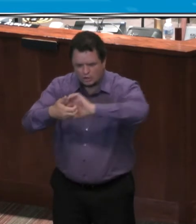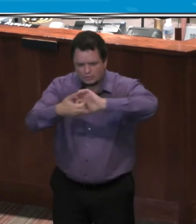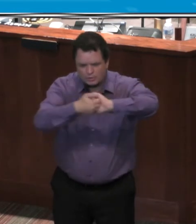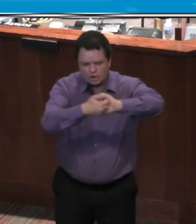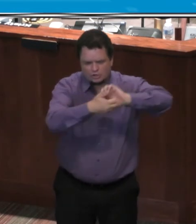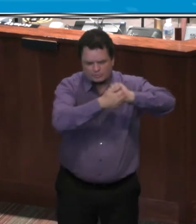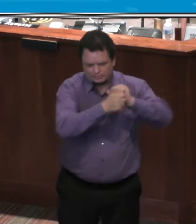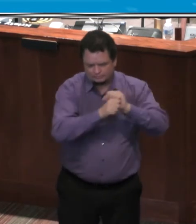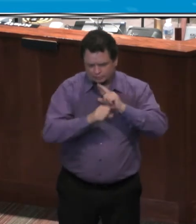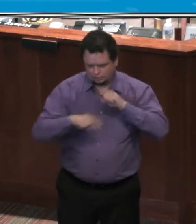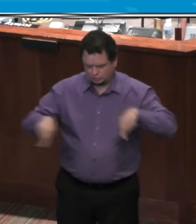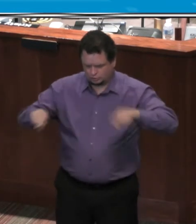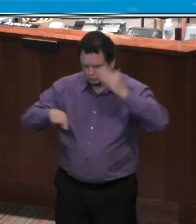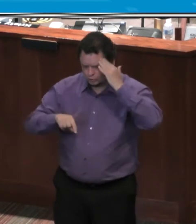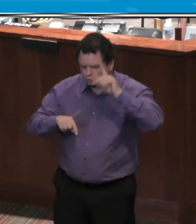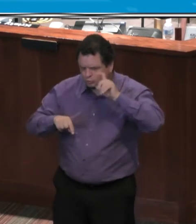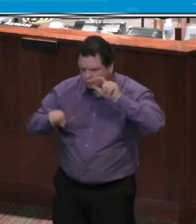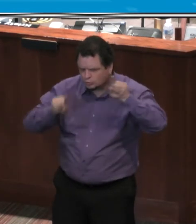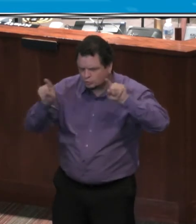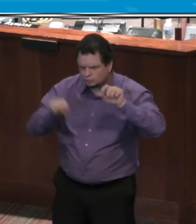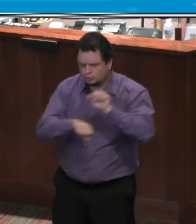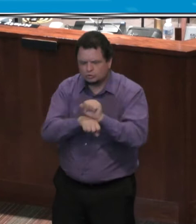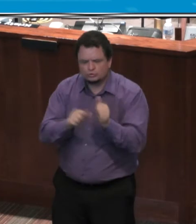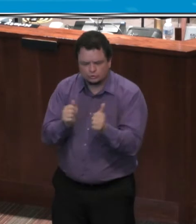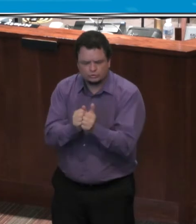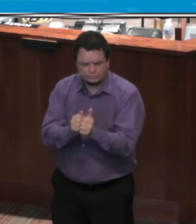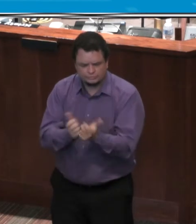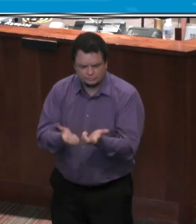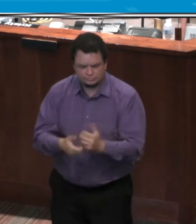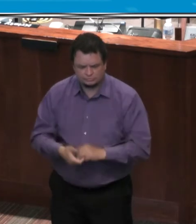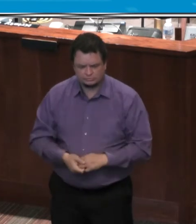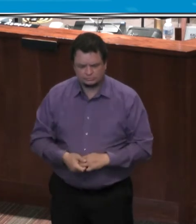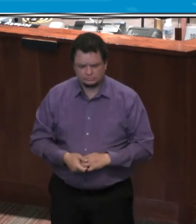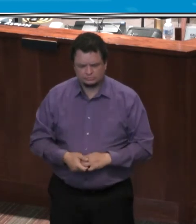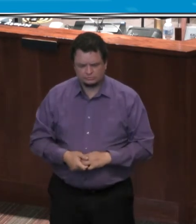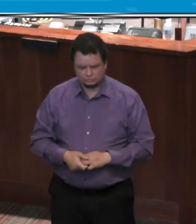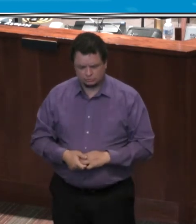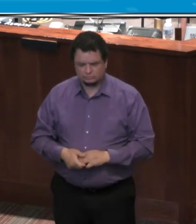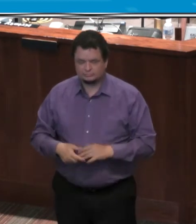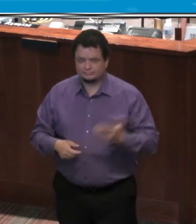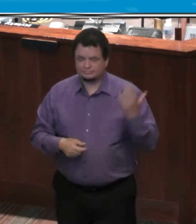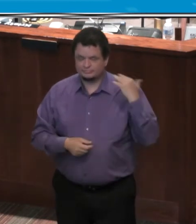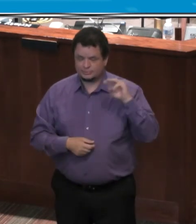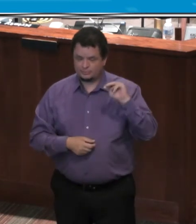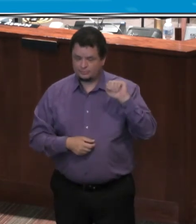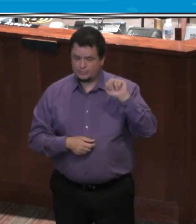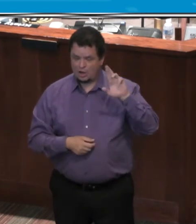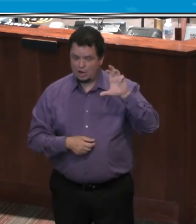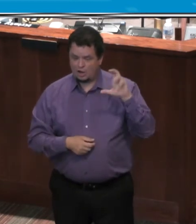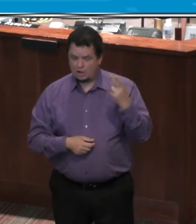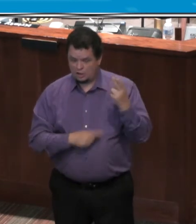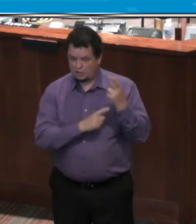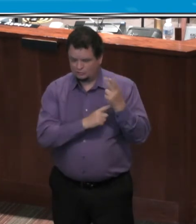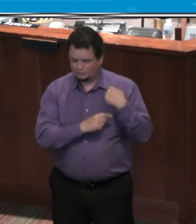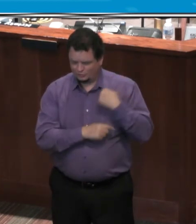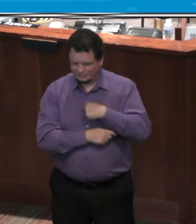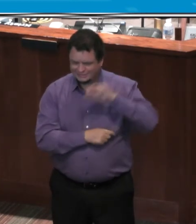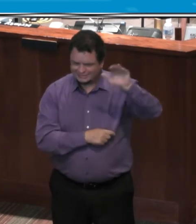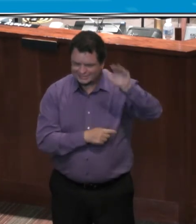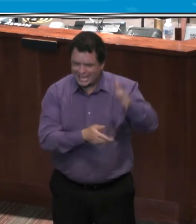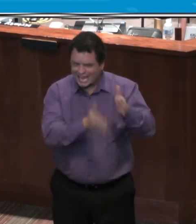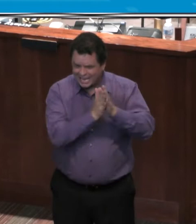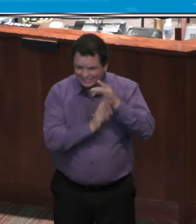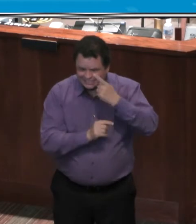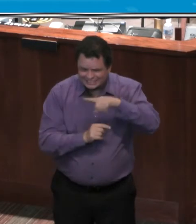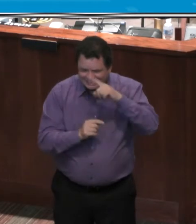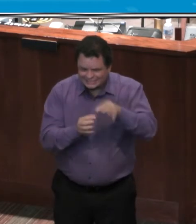able to write and get approval for variances to host graduation, not only for students, but also allowance of their